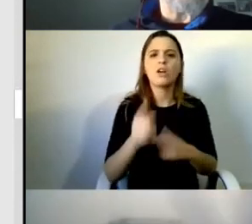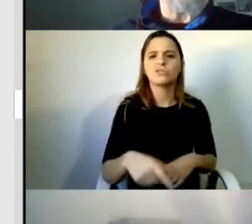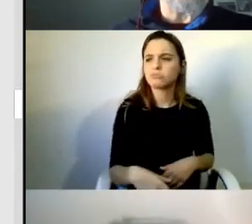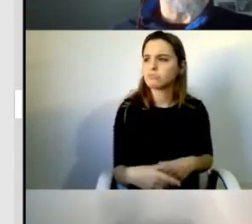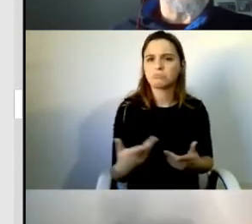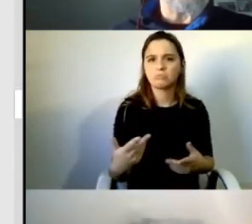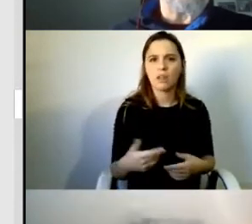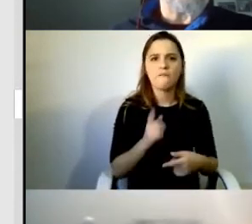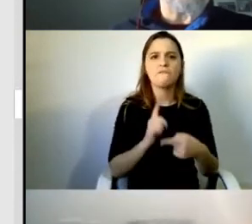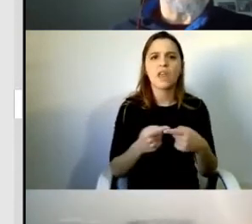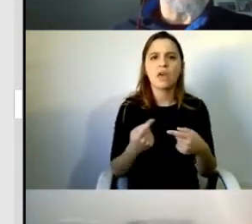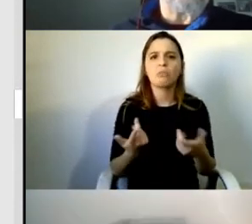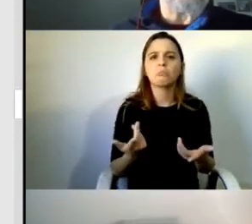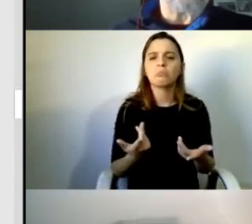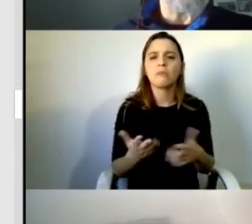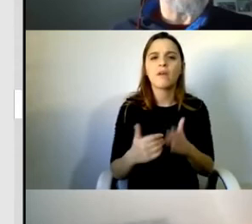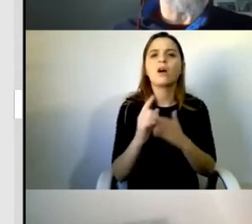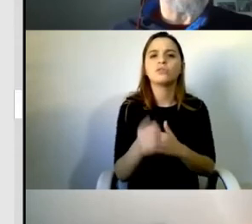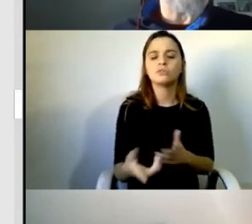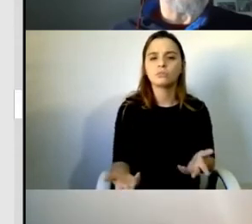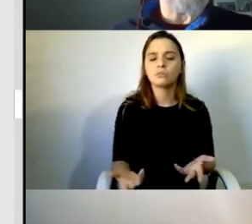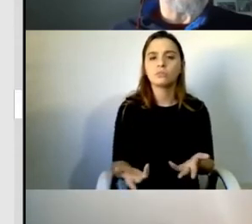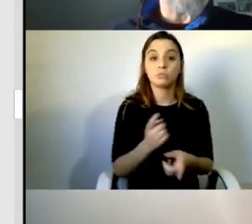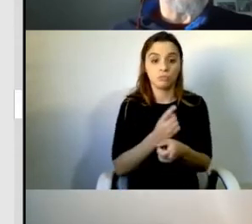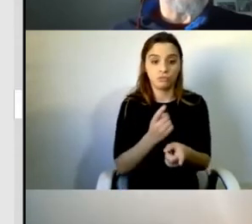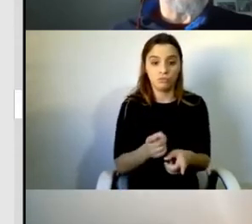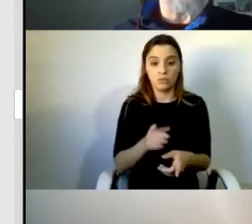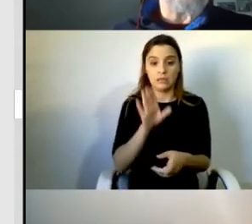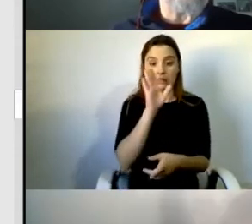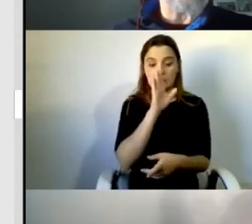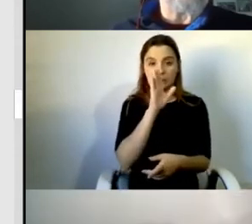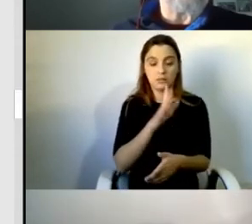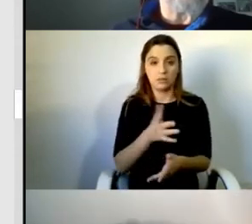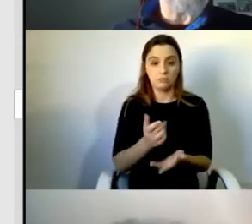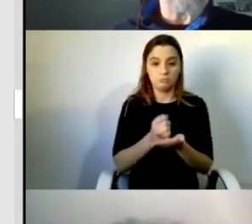if assistants are not from the family,